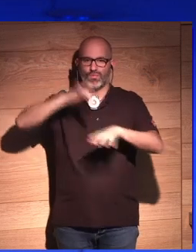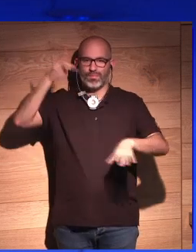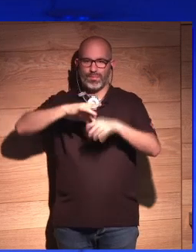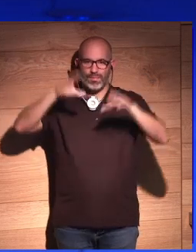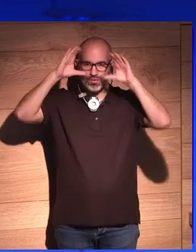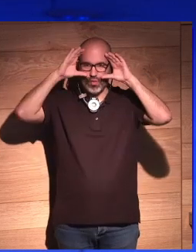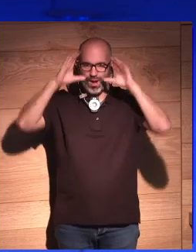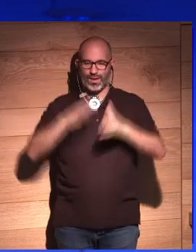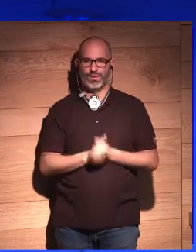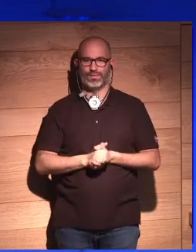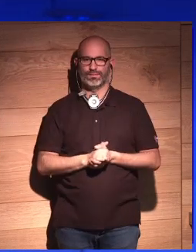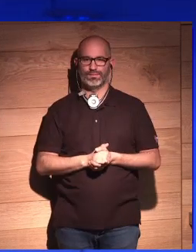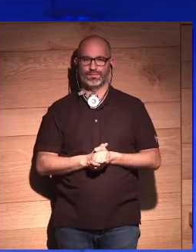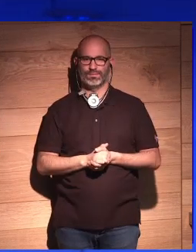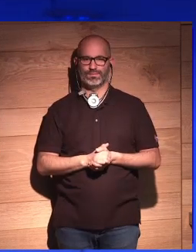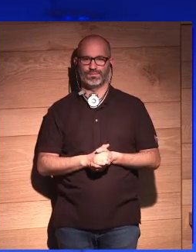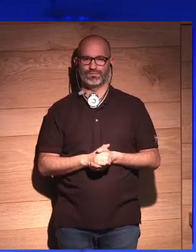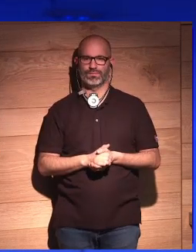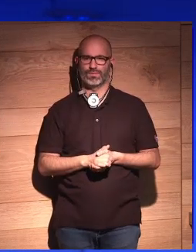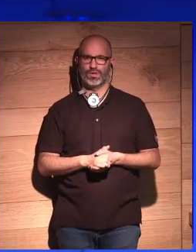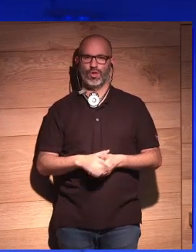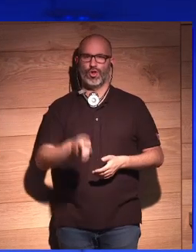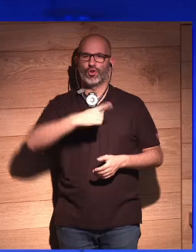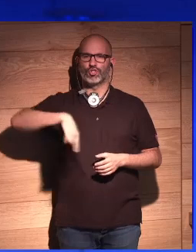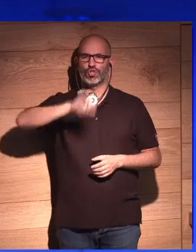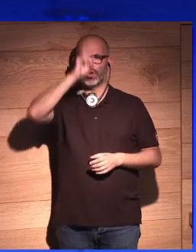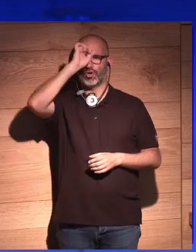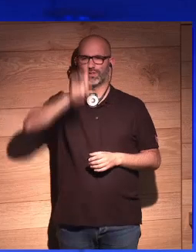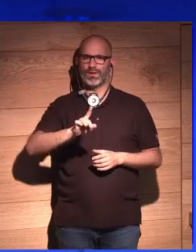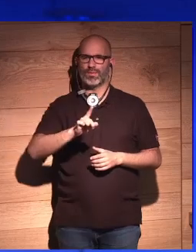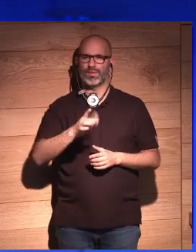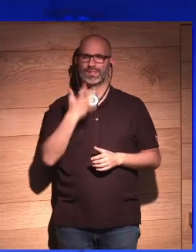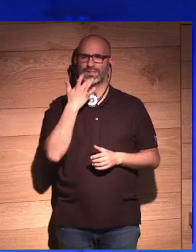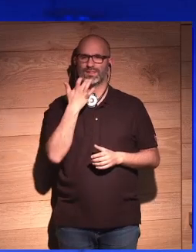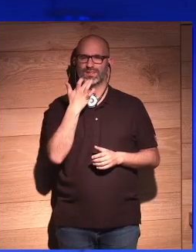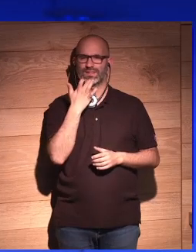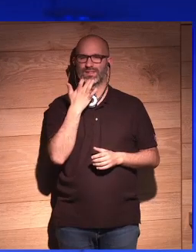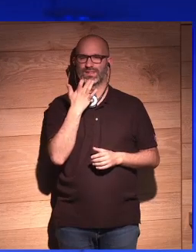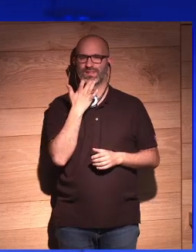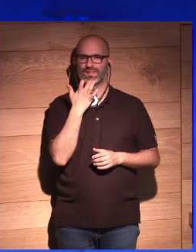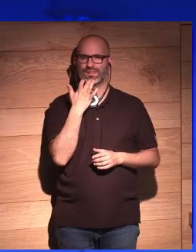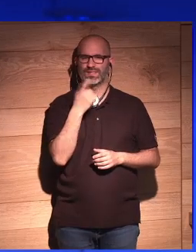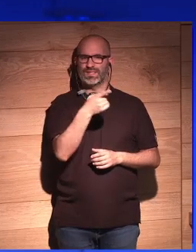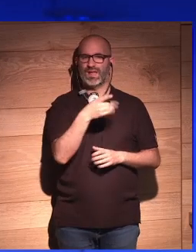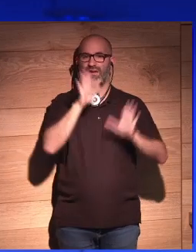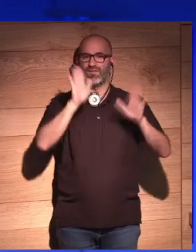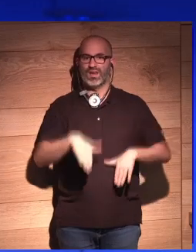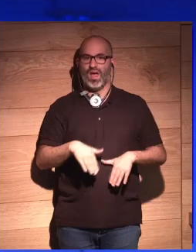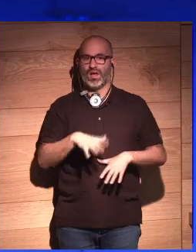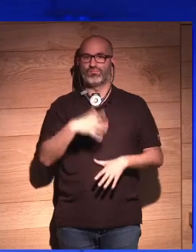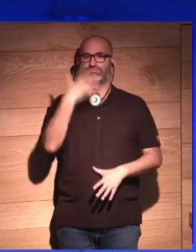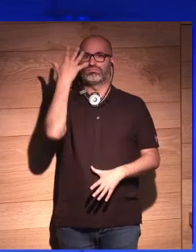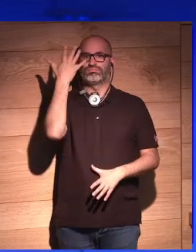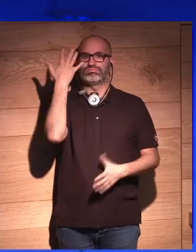Now, was this a blip, or what was going to happen here in terms of women coming to